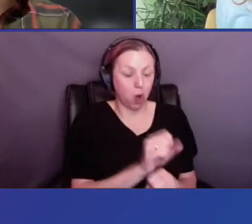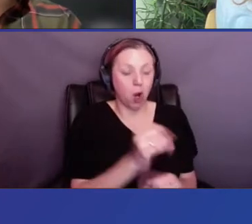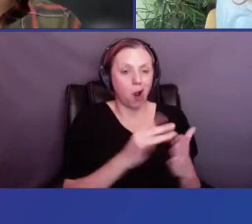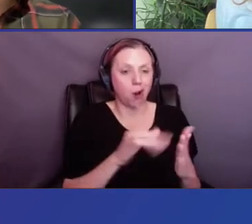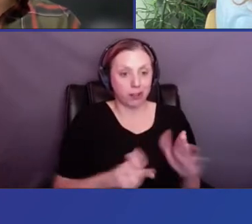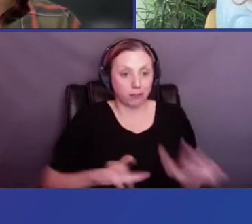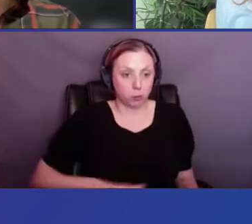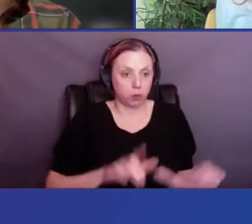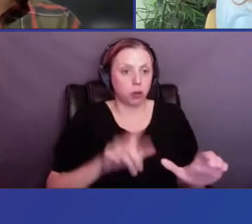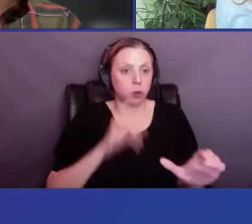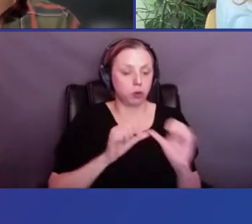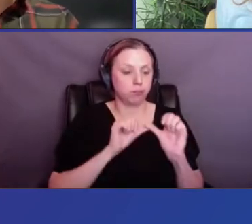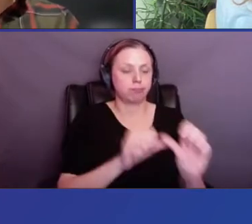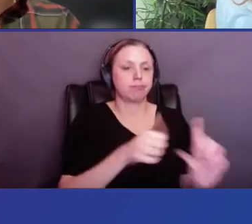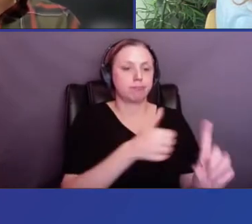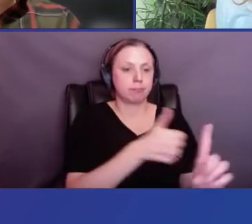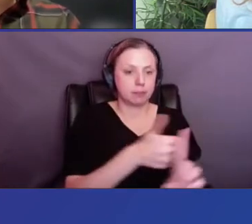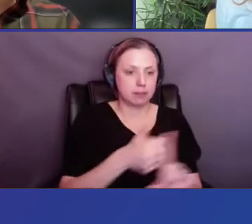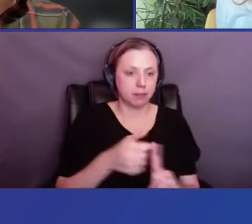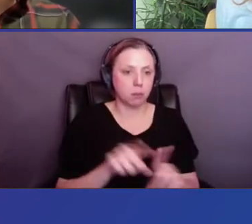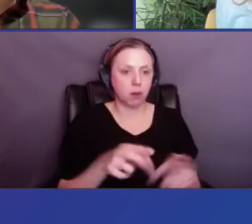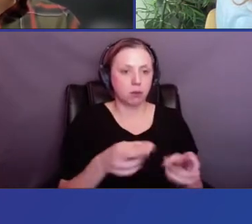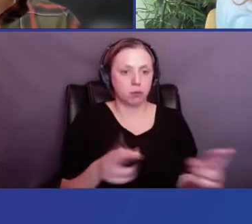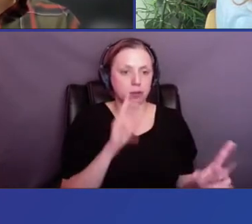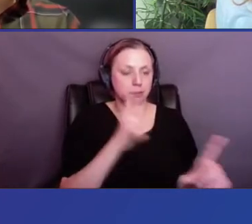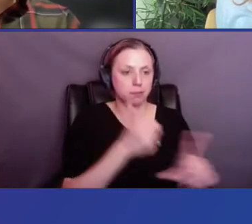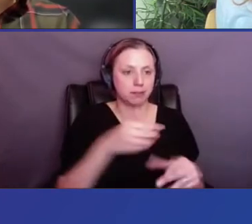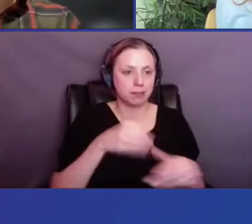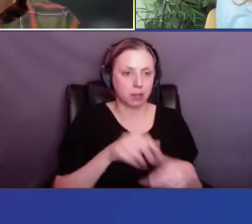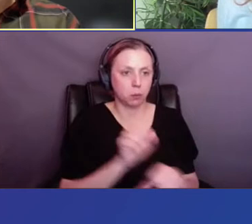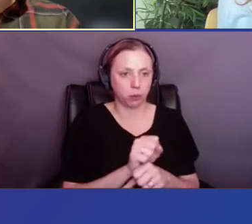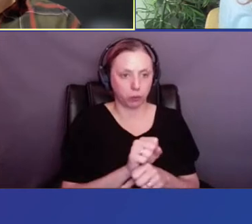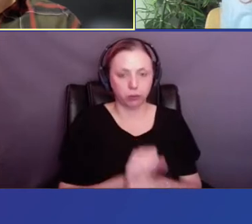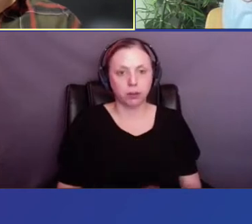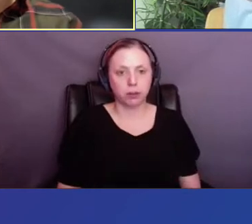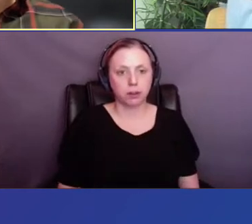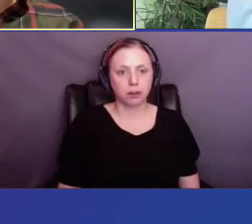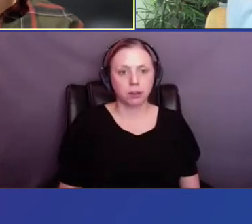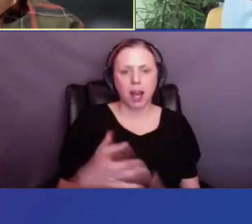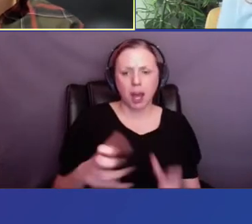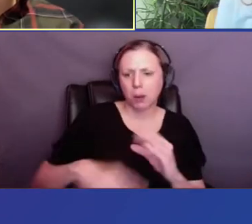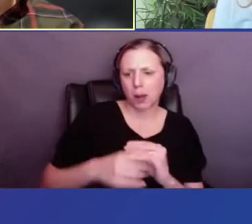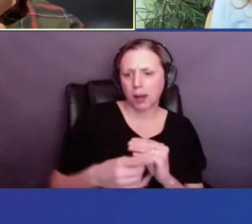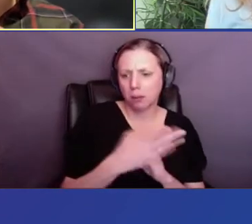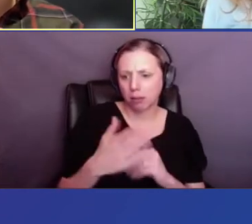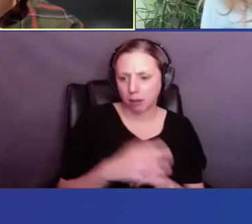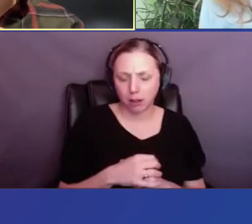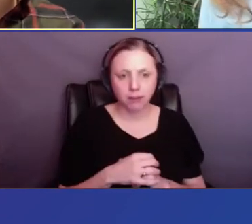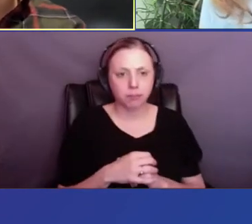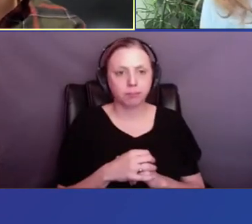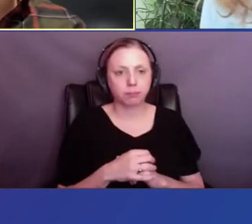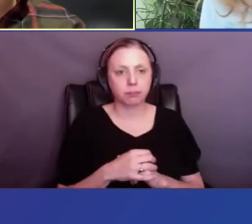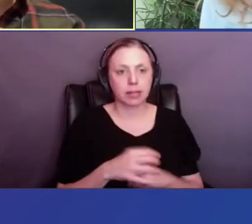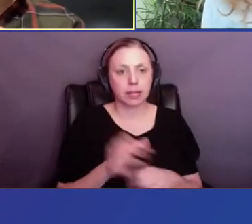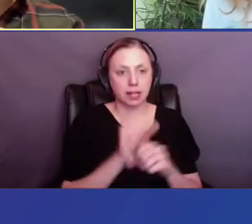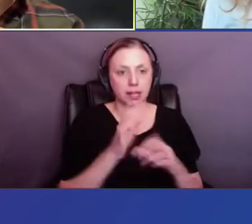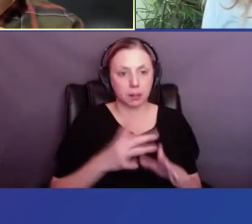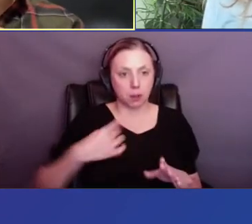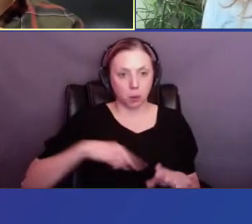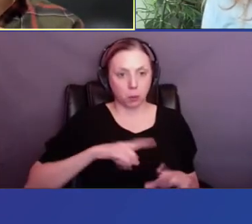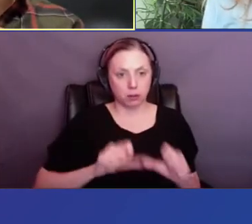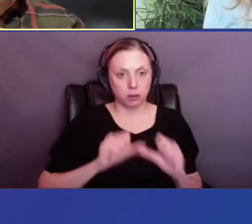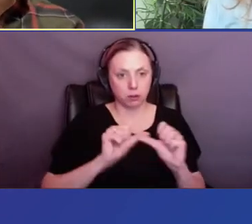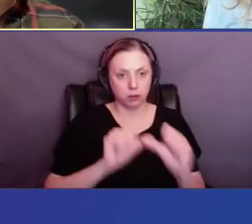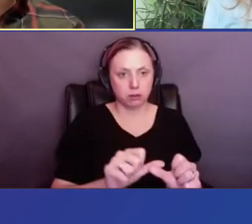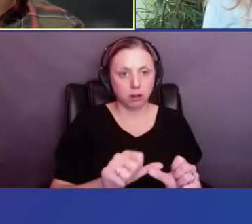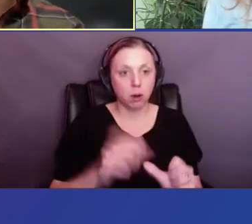to sustain themselves and resource themselves in their work. Can I just add the labor that we need to sustain? Because I